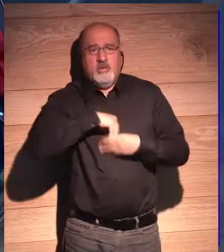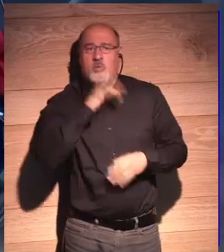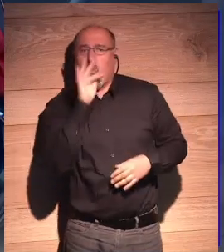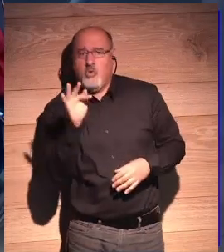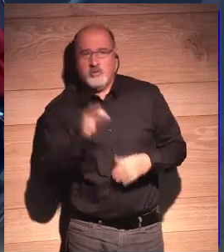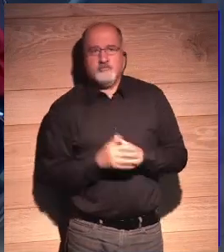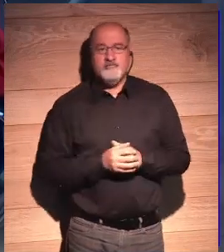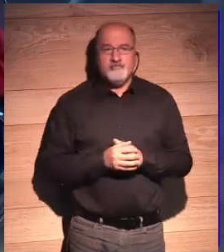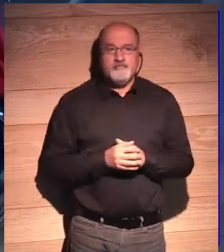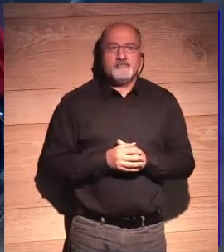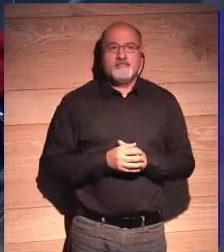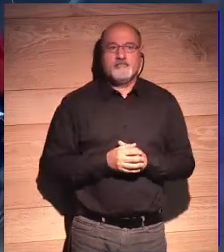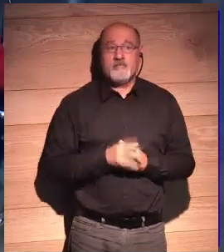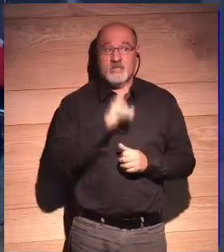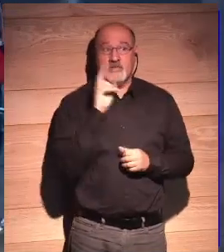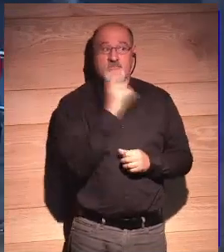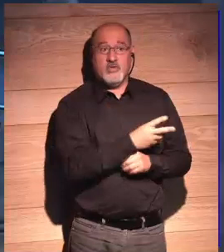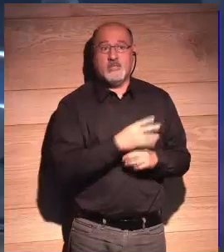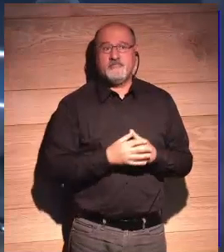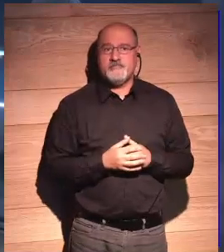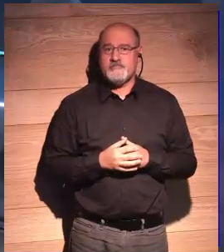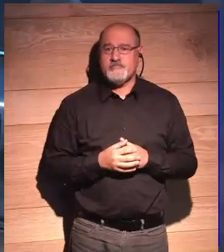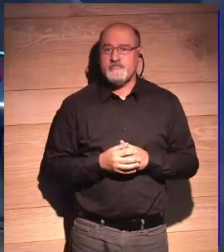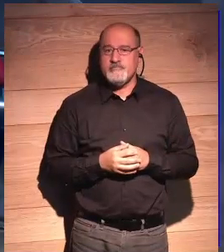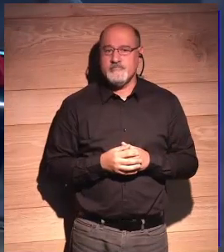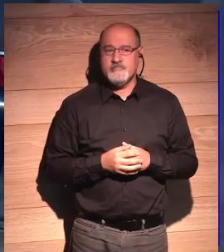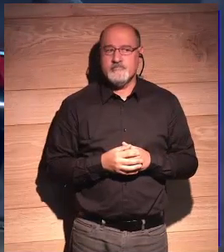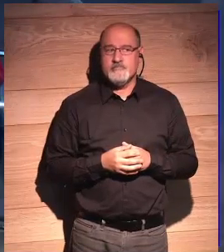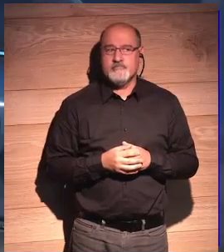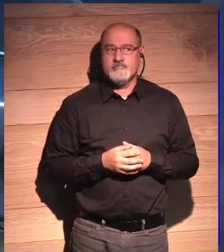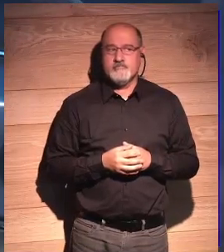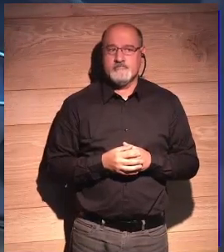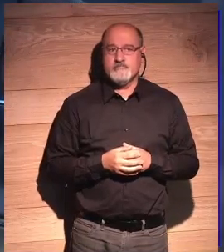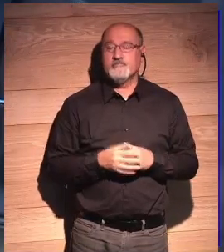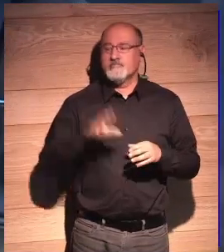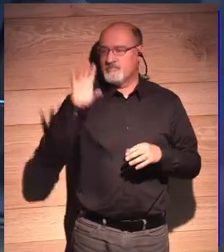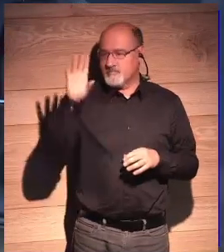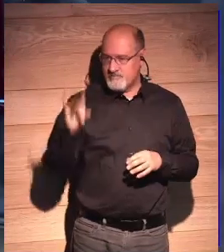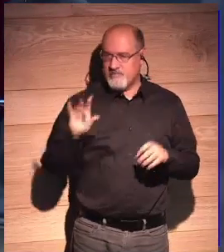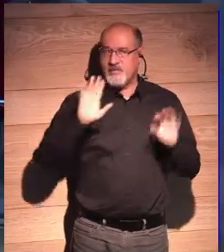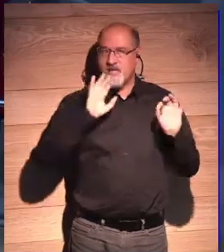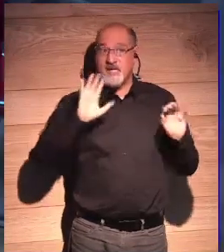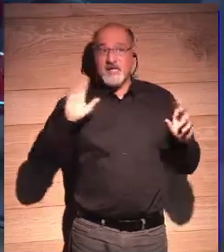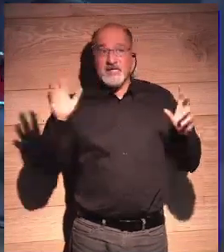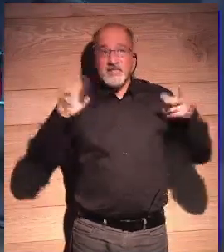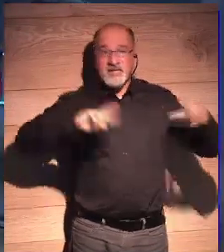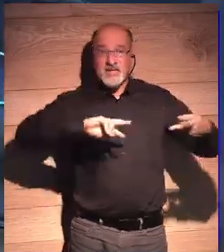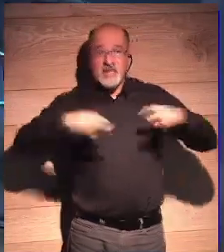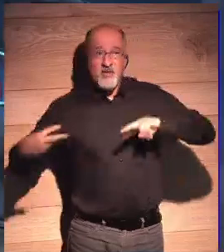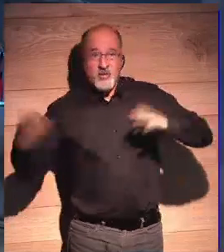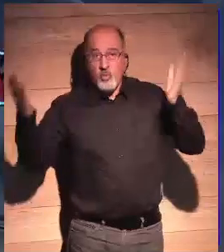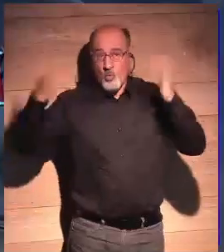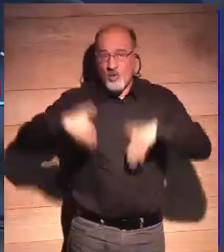My translator spaced out and didn't translate the whole thing, so. And now I'm totally confused. This is like literally being in like